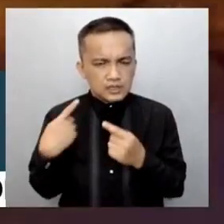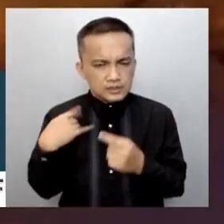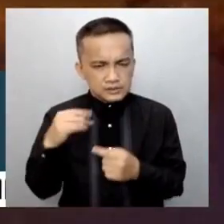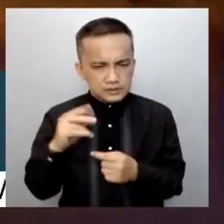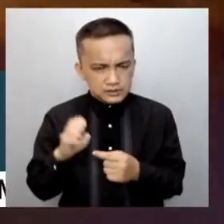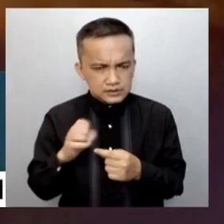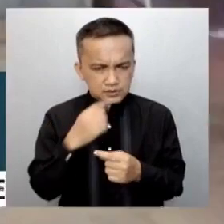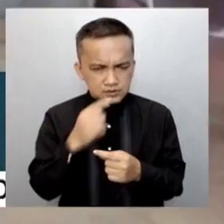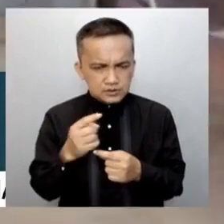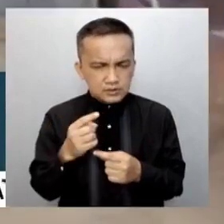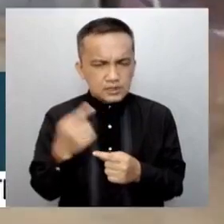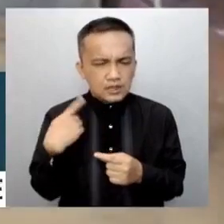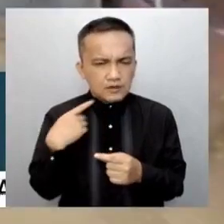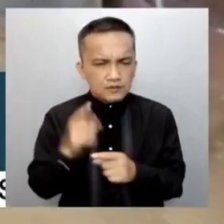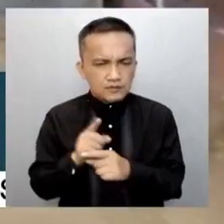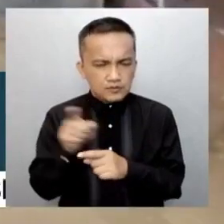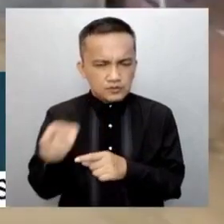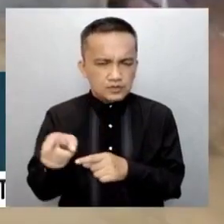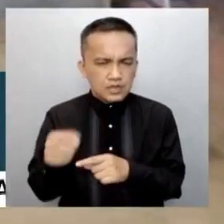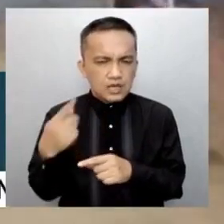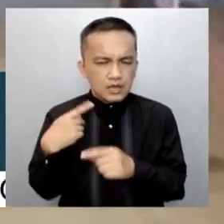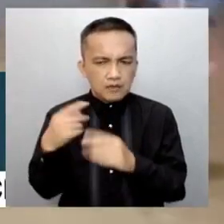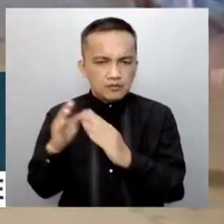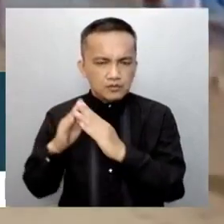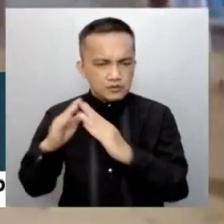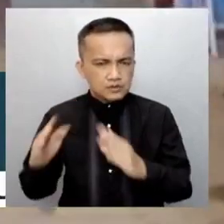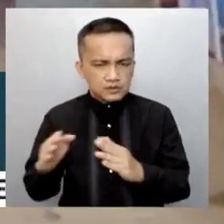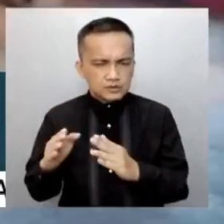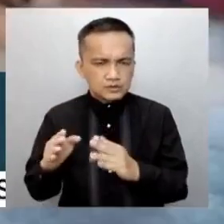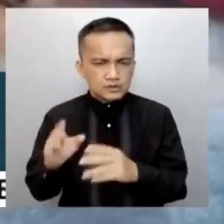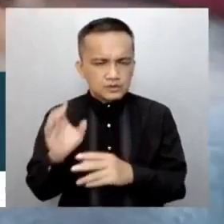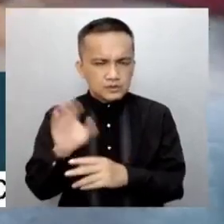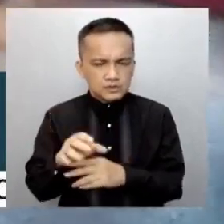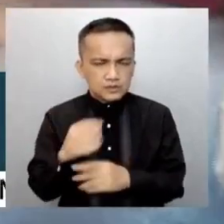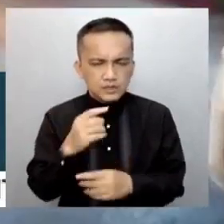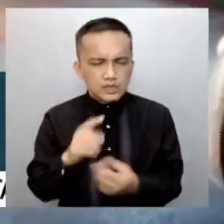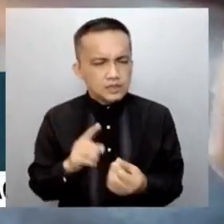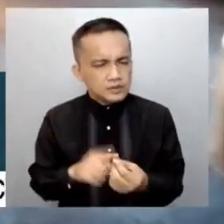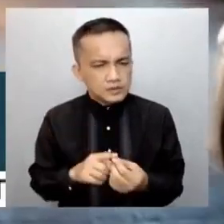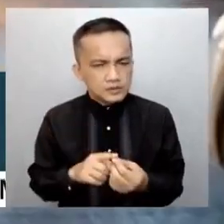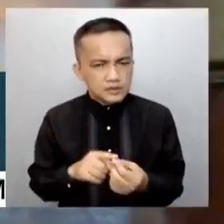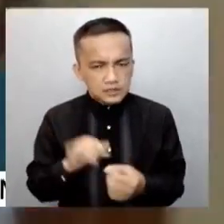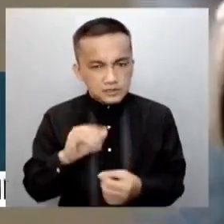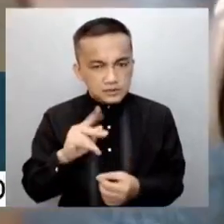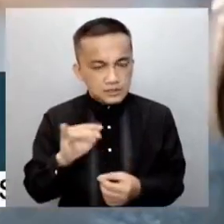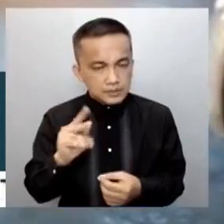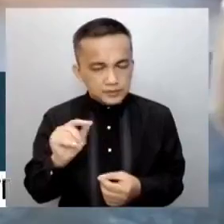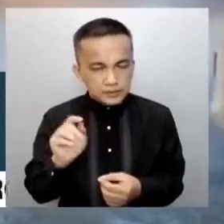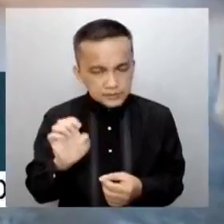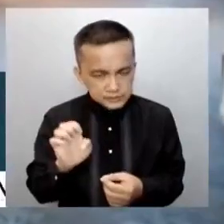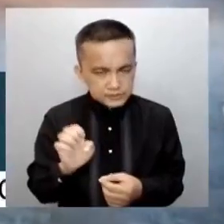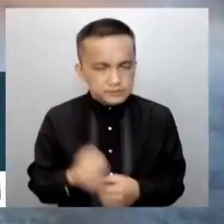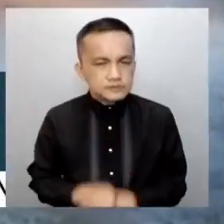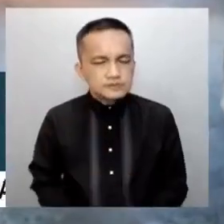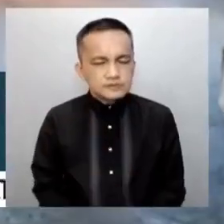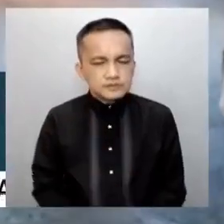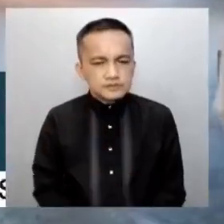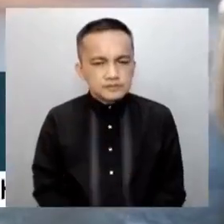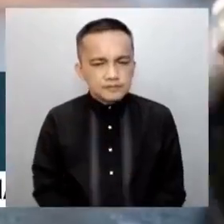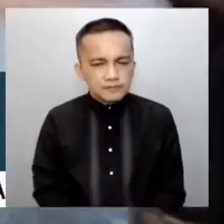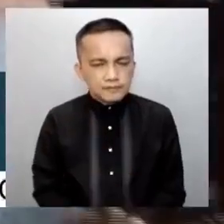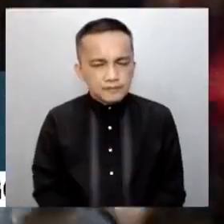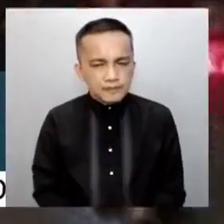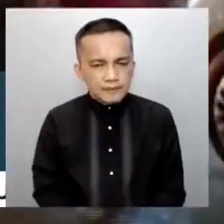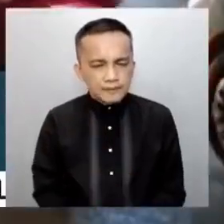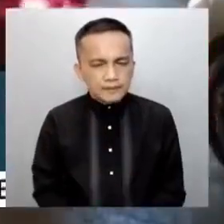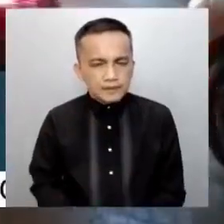the missile destroyed a house. Israeli forces have conducted regular air raids there, where Palestinian militant groups, including Hamas and the